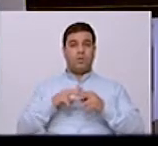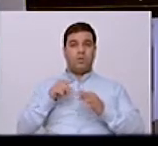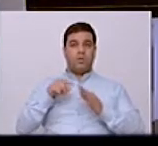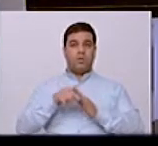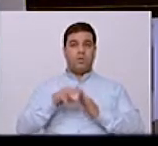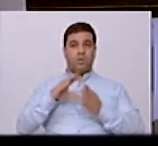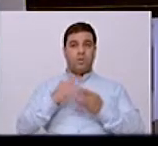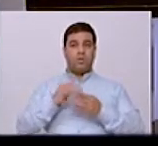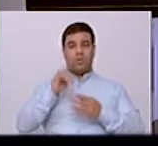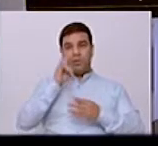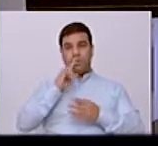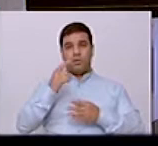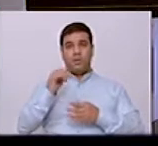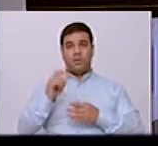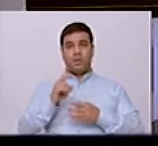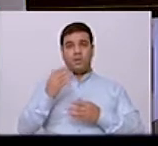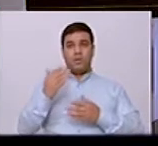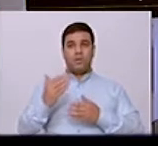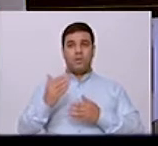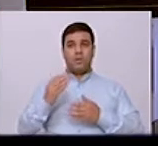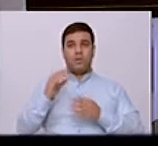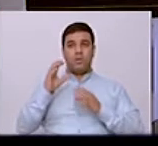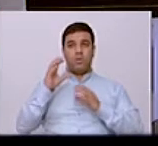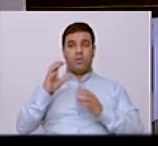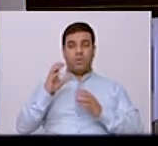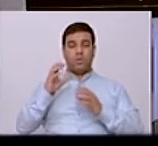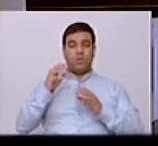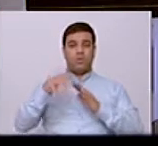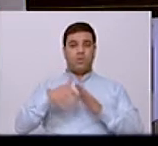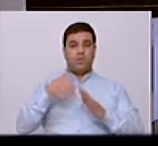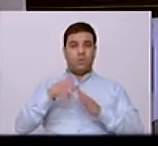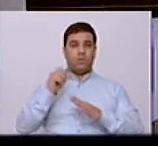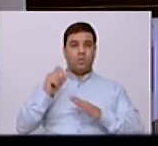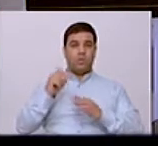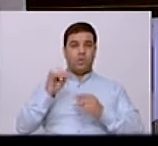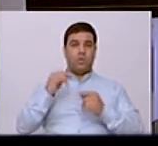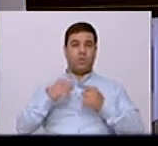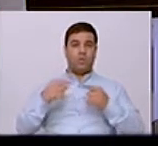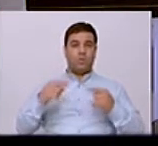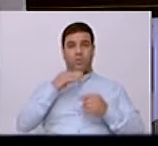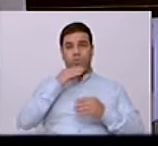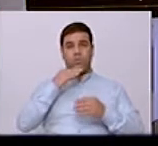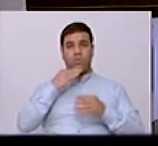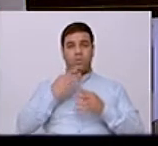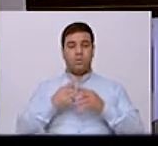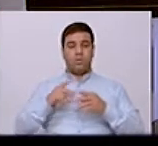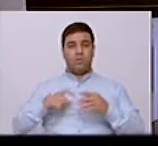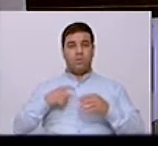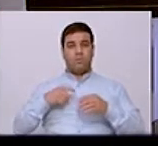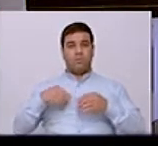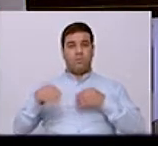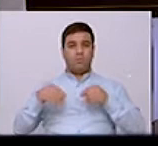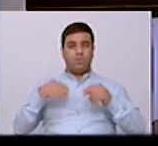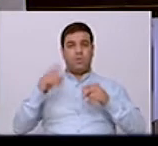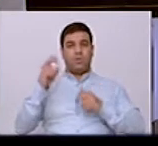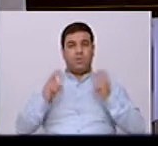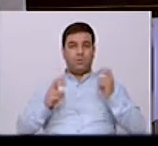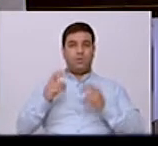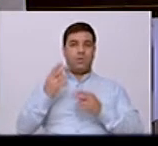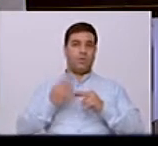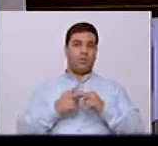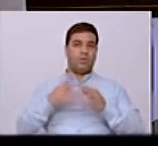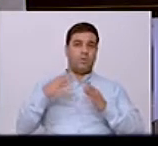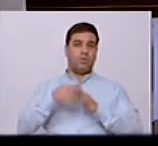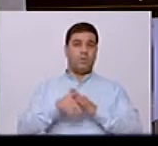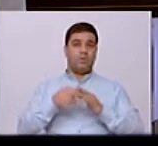ya'ni neft-gaz sanoati, tog'-kon sanoati va ko'p tarmoqli qishloq xo'jaligiga ixtisoslashgan.